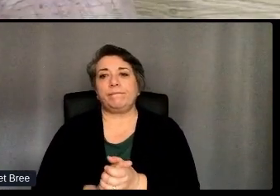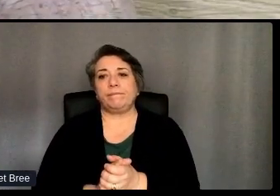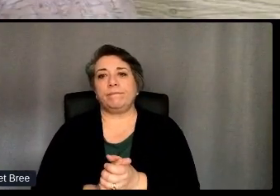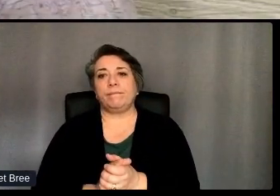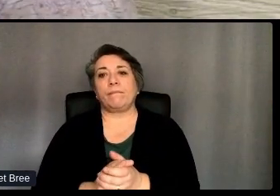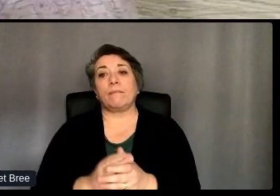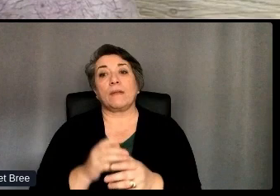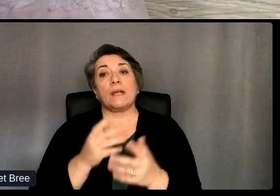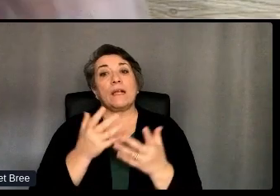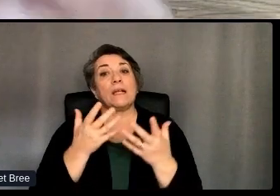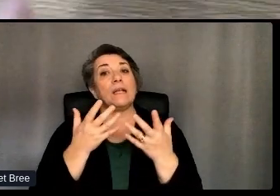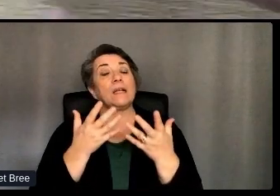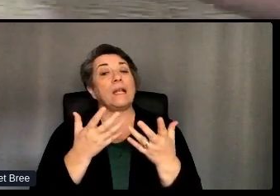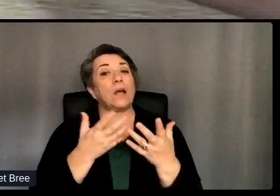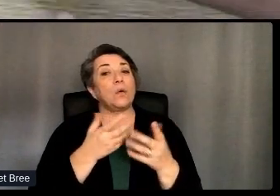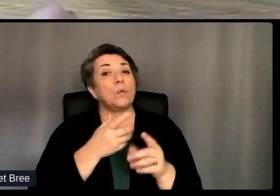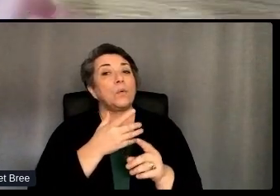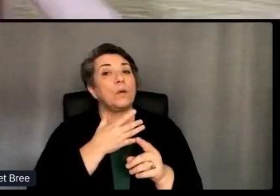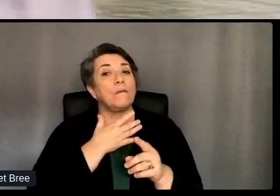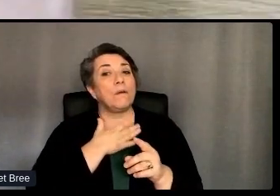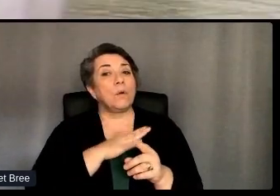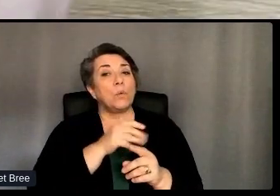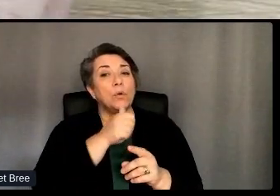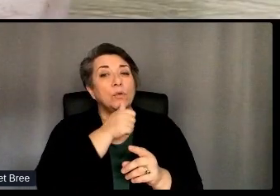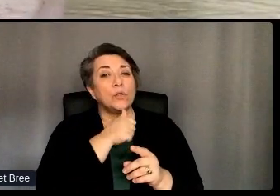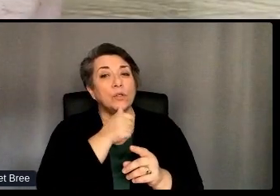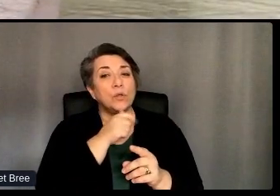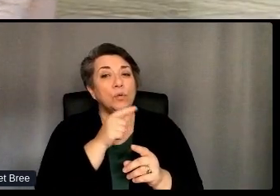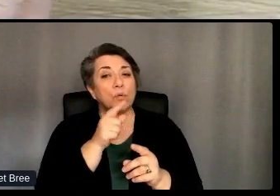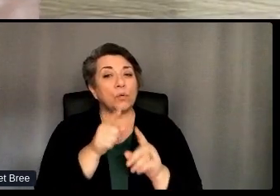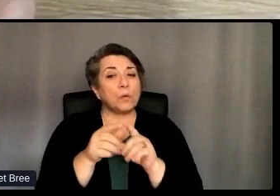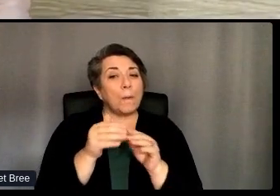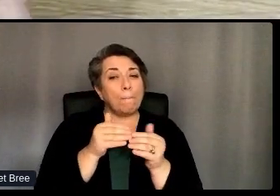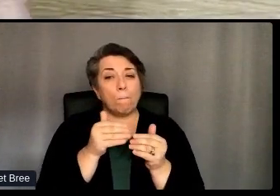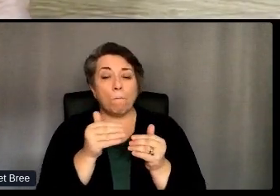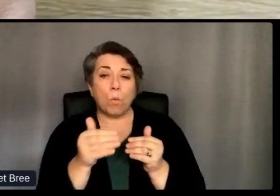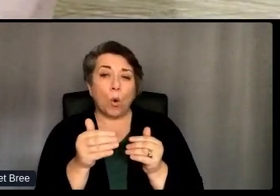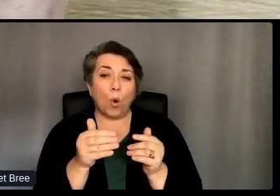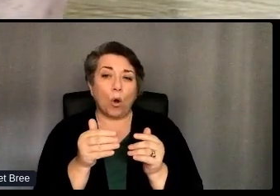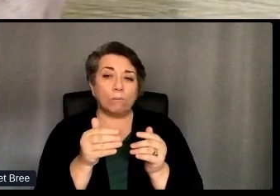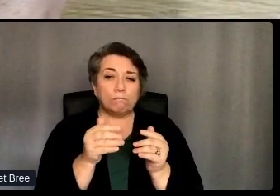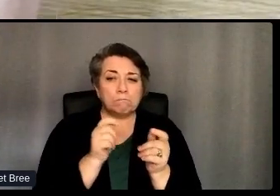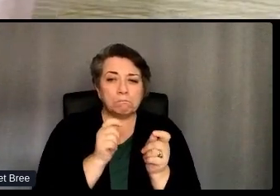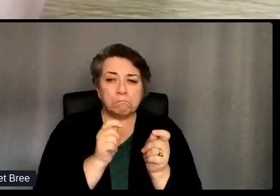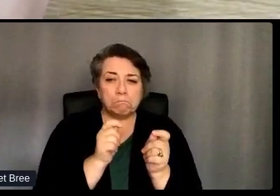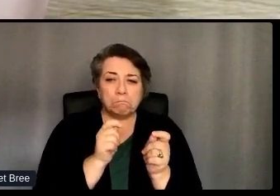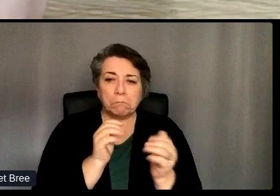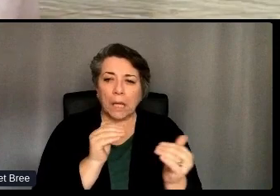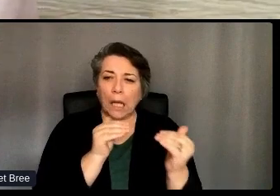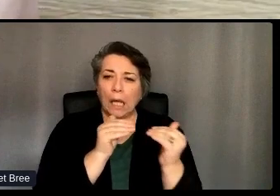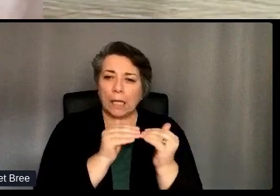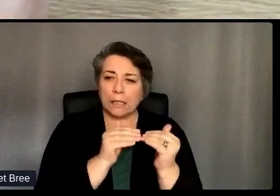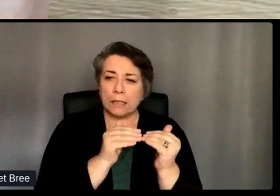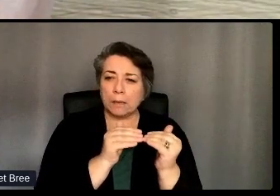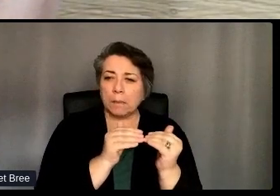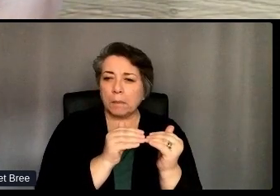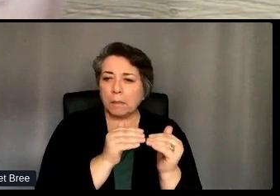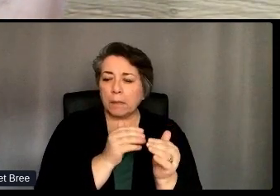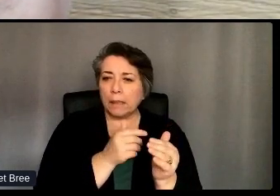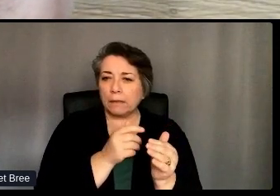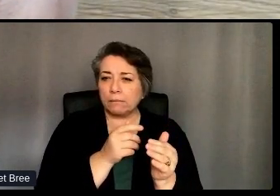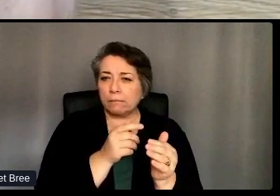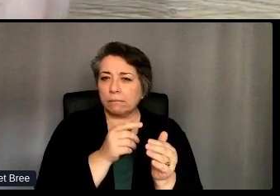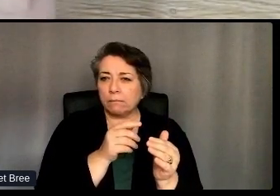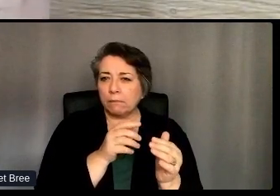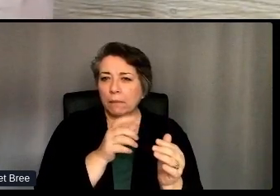Now, if I wanted to use a more custom design, I can press the ejector button, remove the